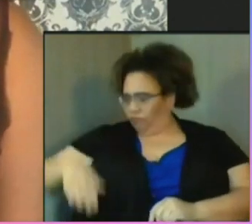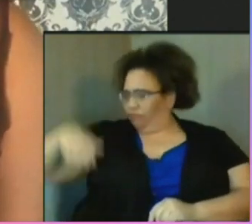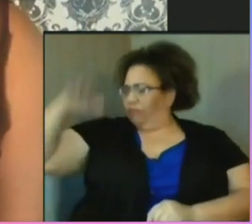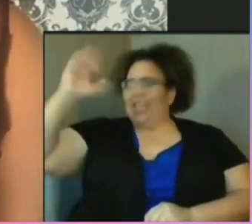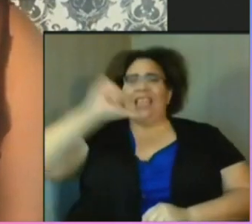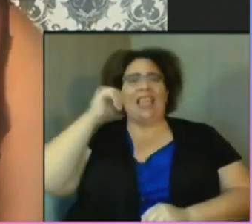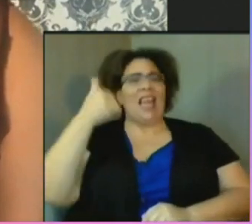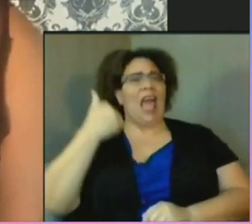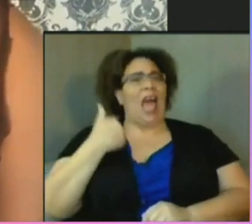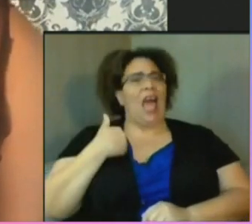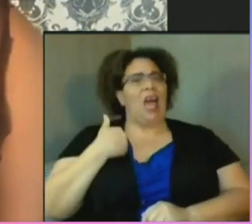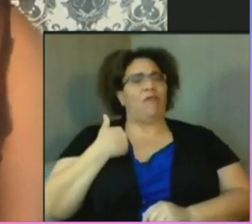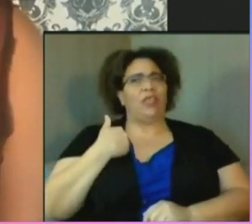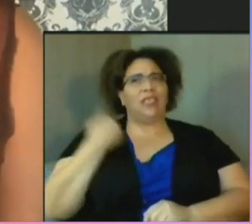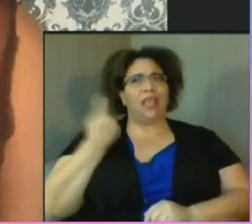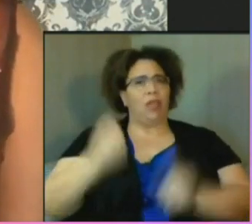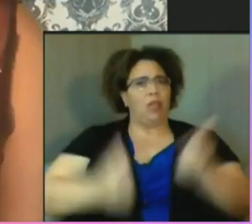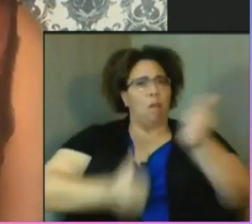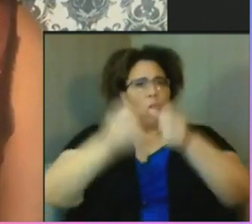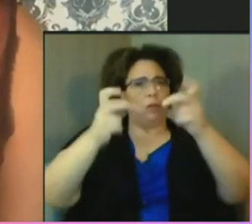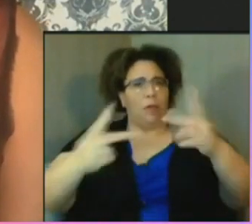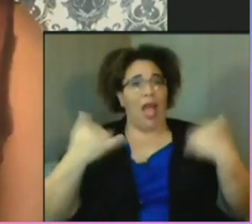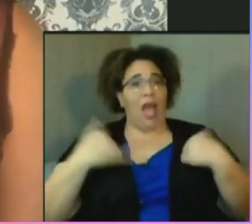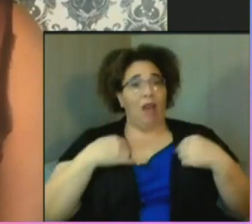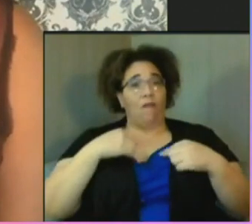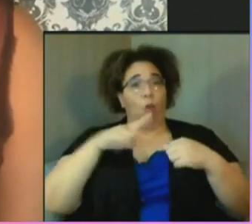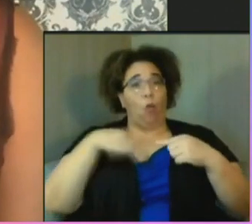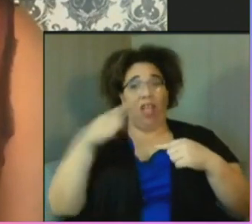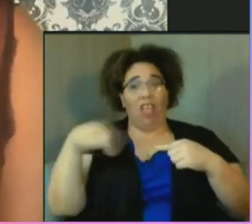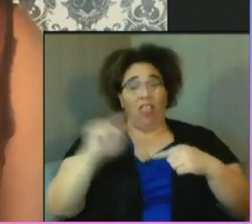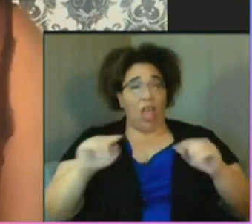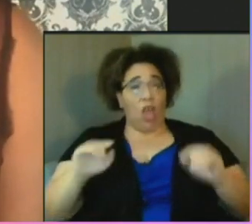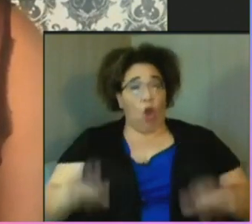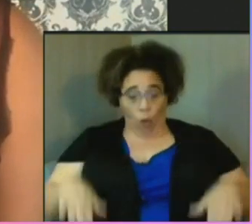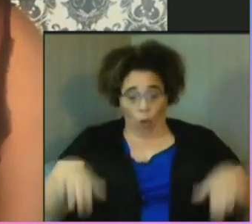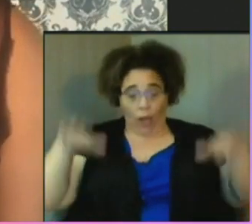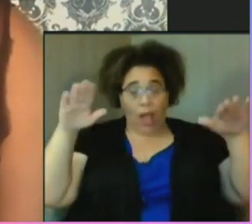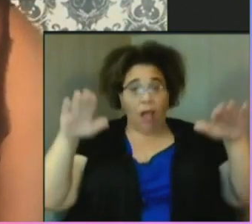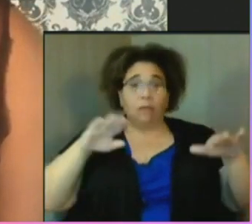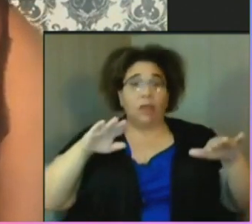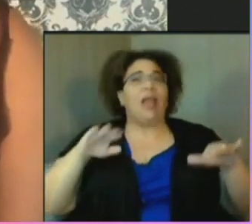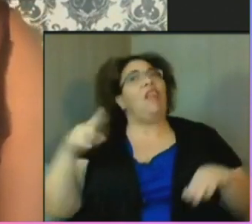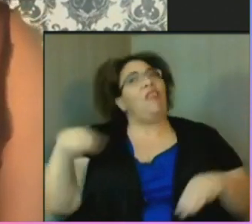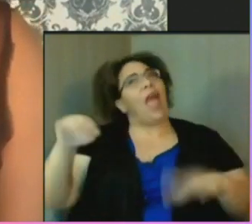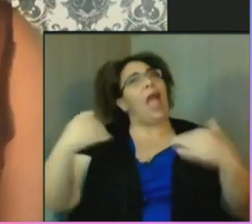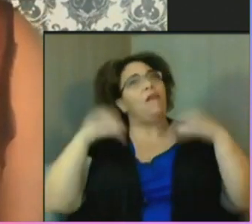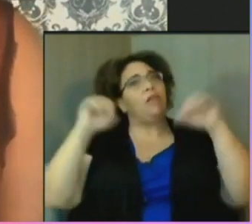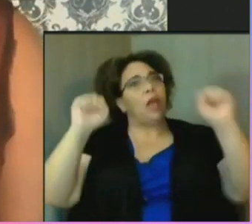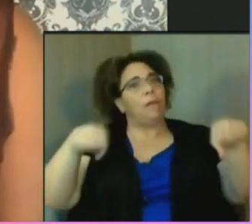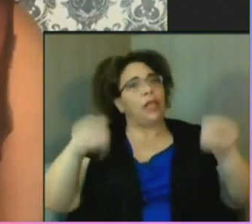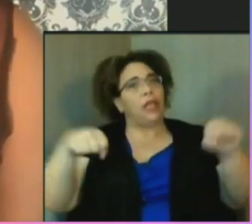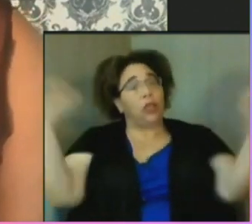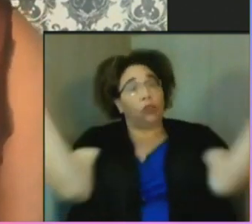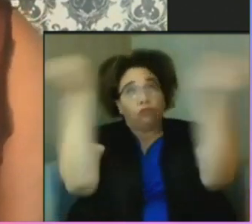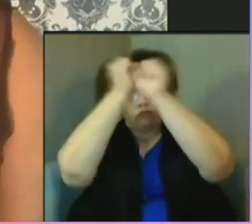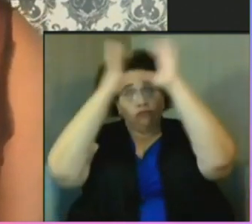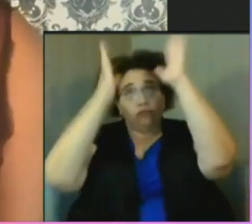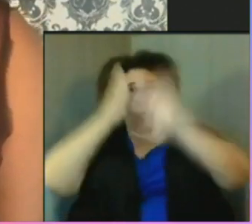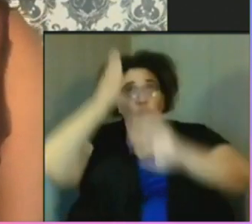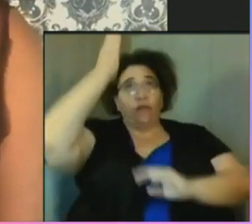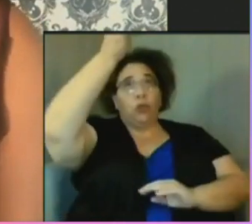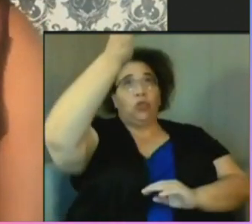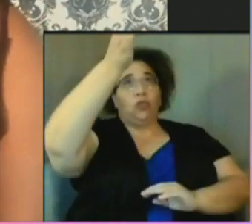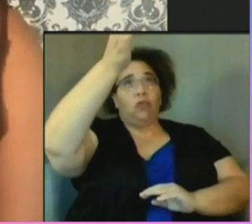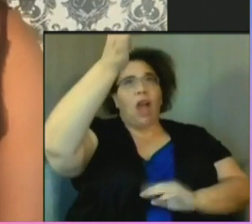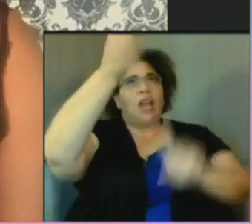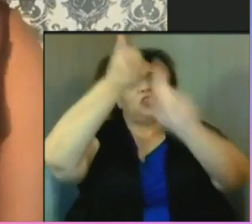actually, that most people have when they are children, and that's the ability to imagine yourself in the future as yourself. It